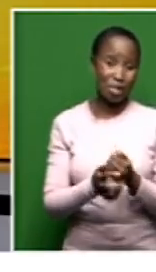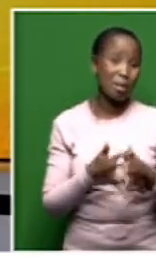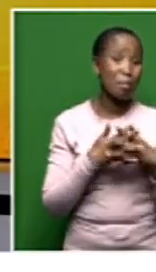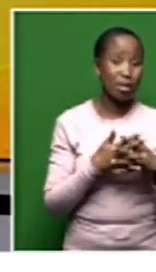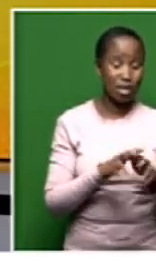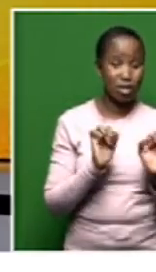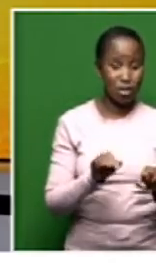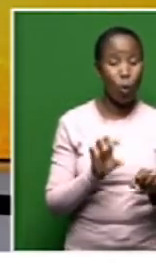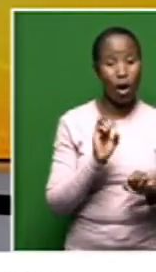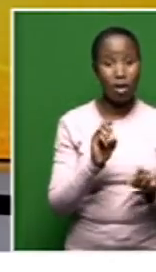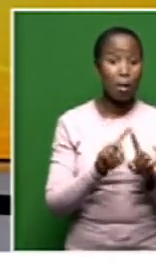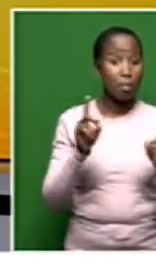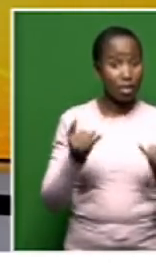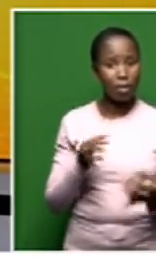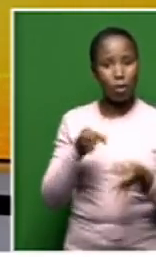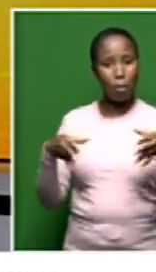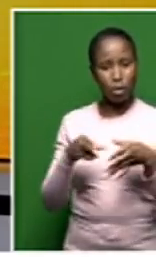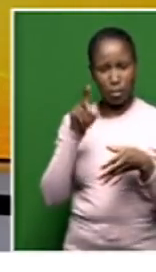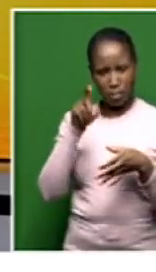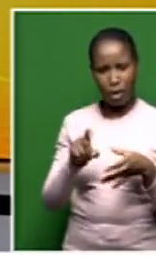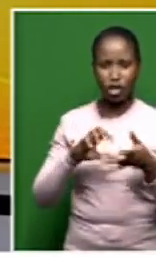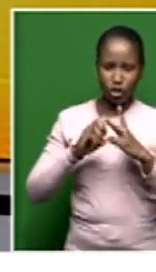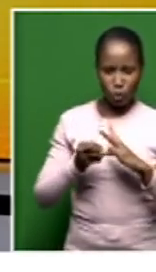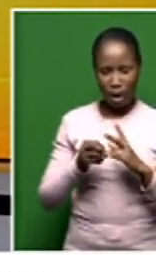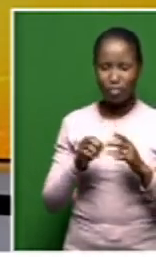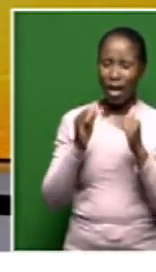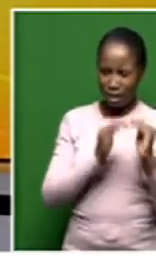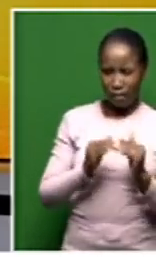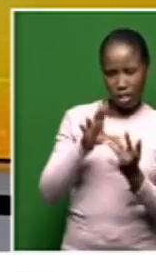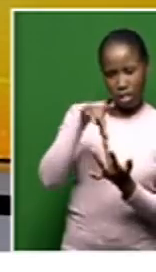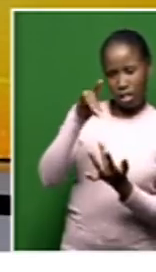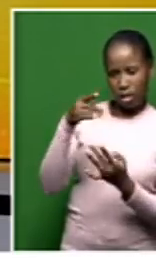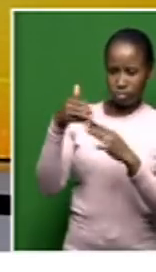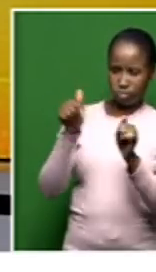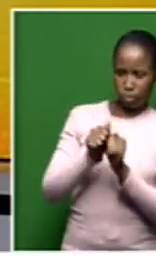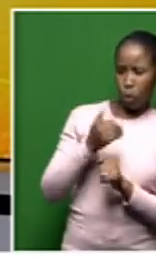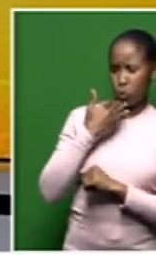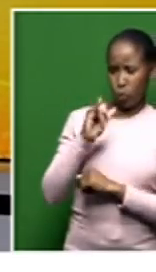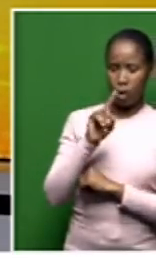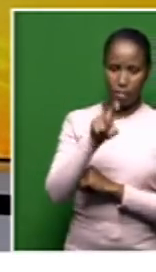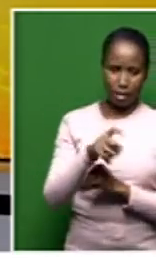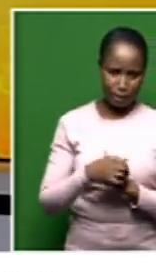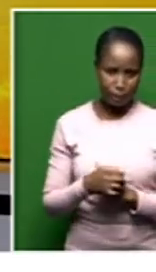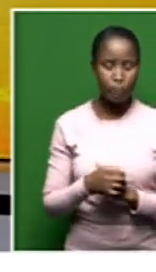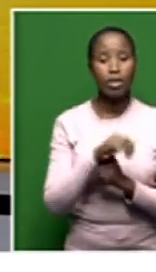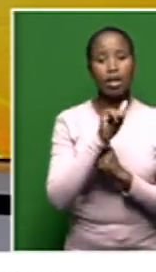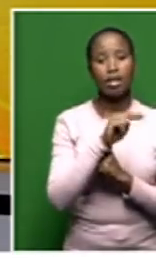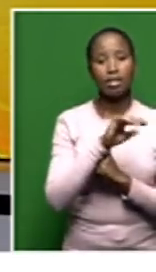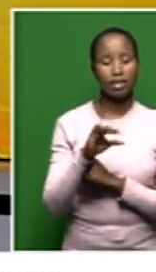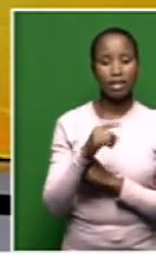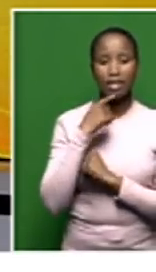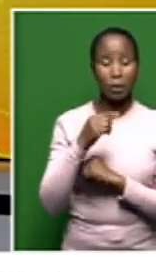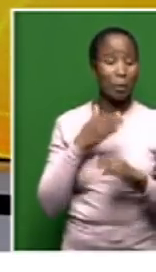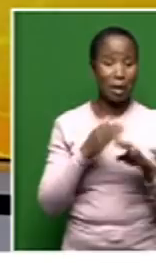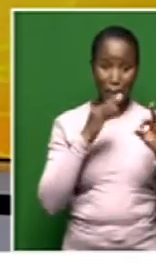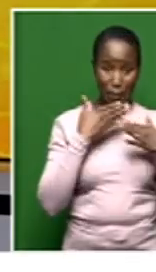it's something that the party will have to tread carefully in choosing who it will work with. Now, the ANC's inefficiencies in